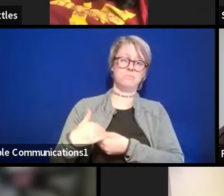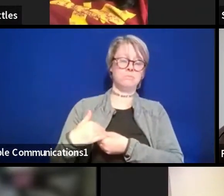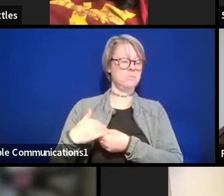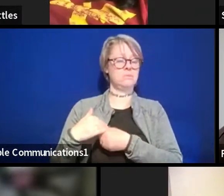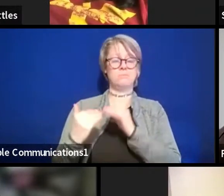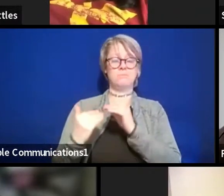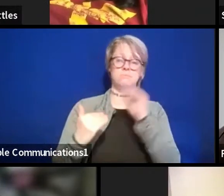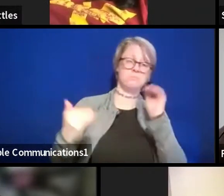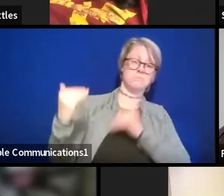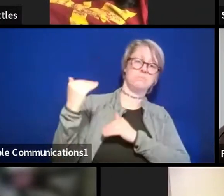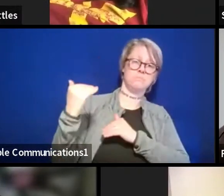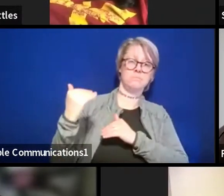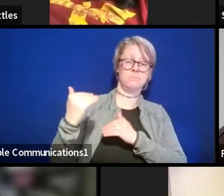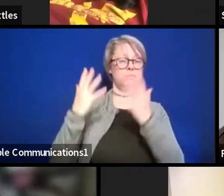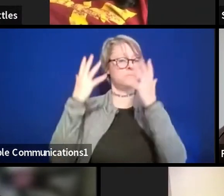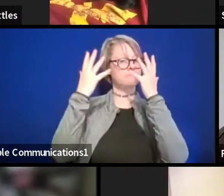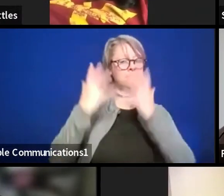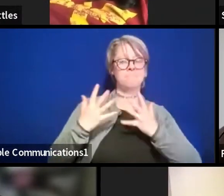continue fighting.